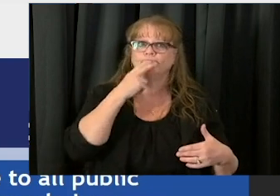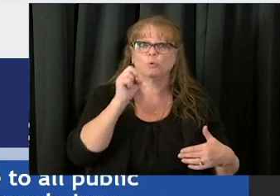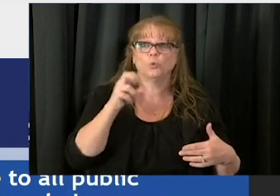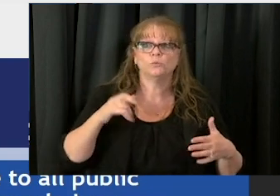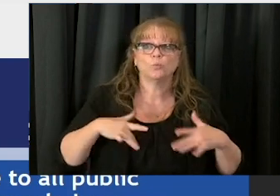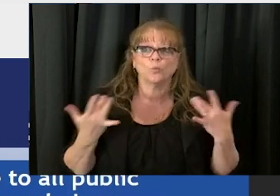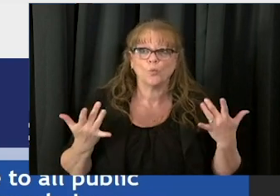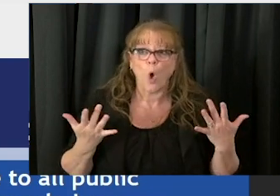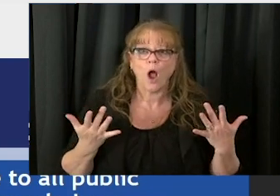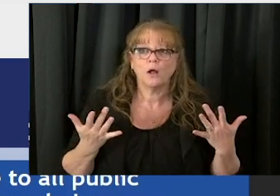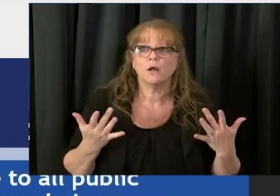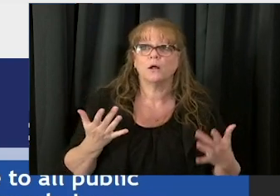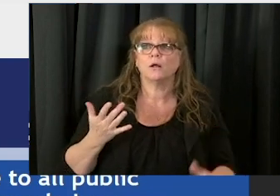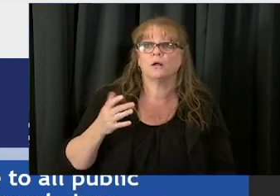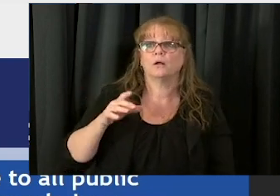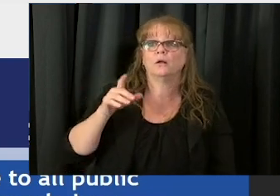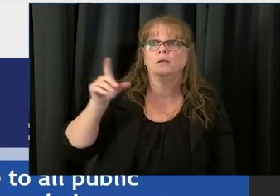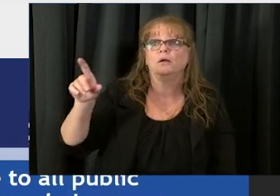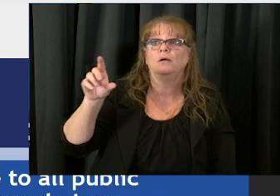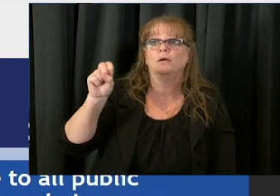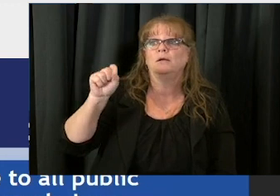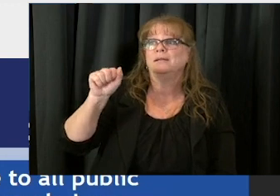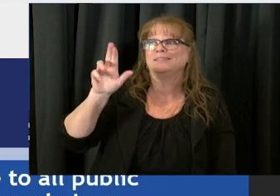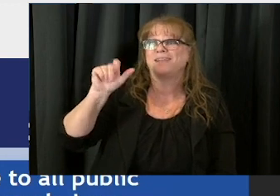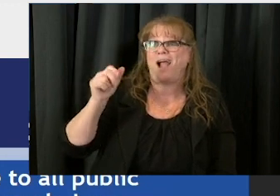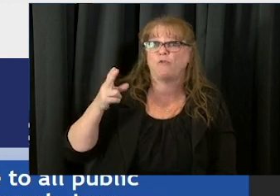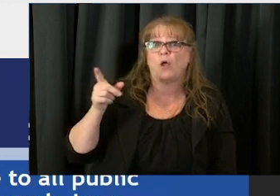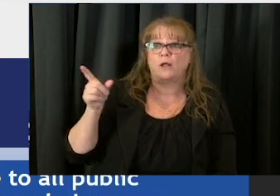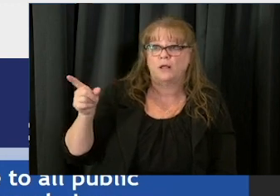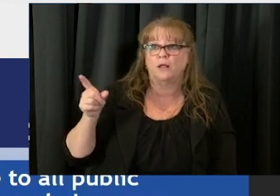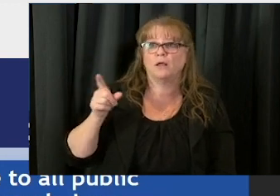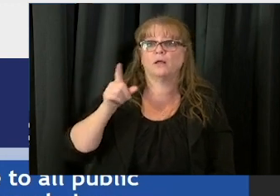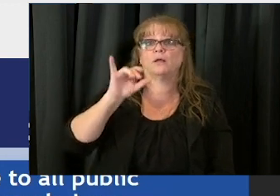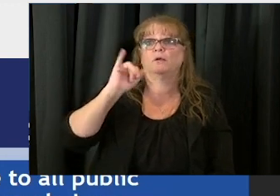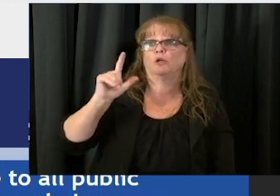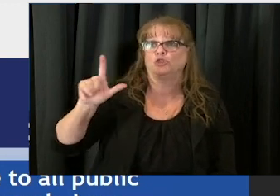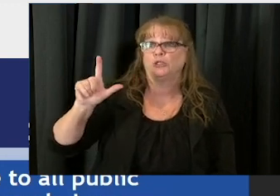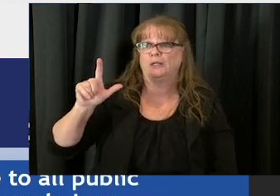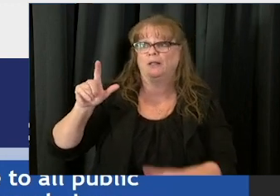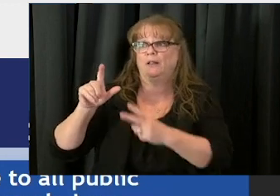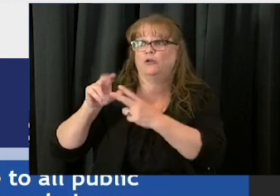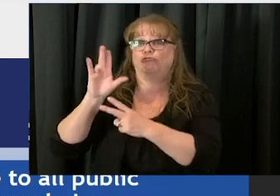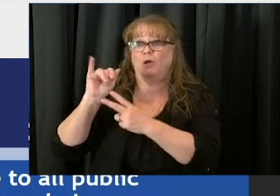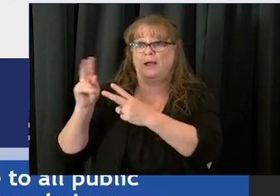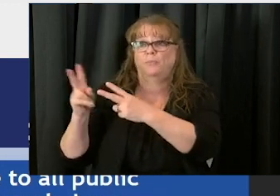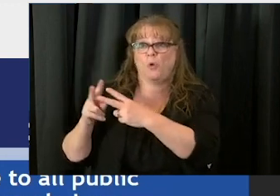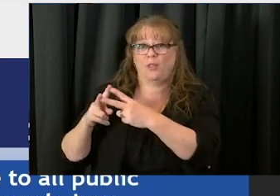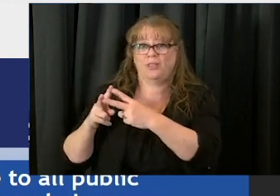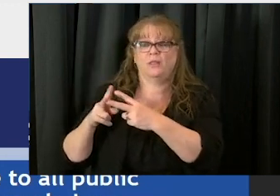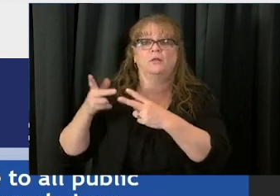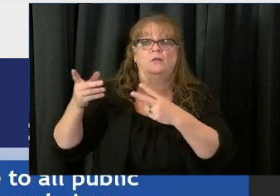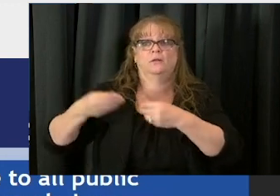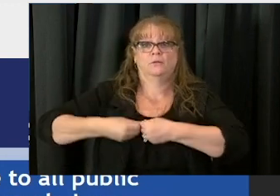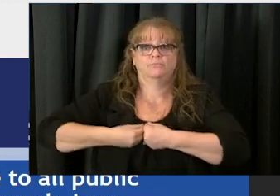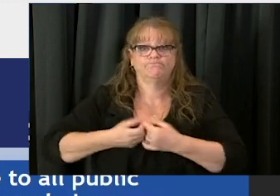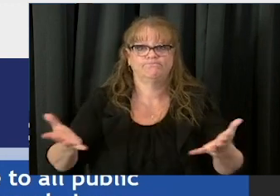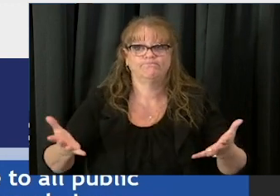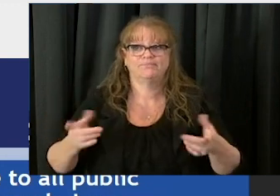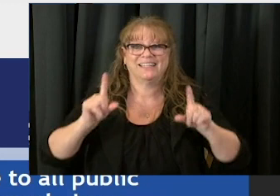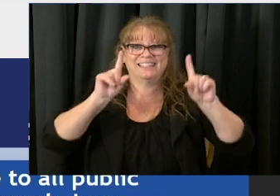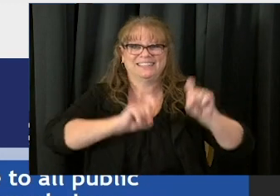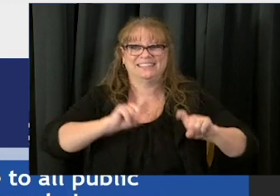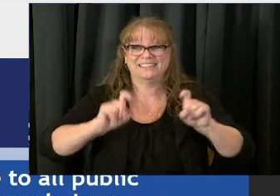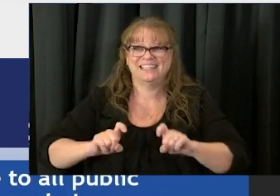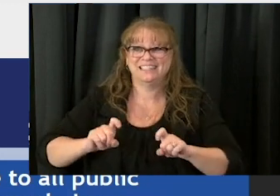Now testing partnership. Our state is going to be one of only 3 states that is able to participate in a program to make